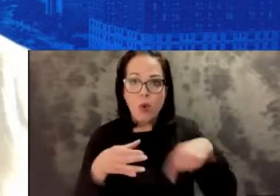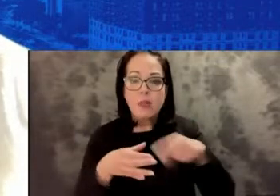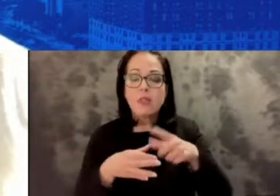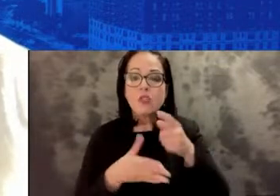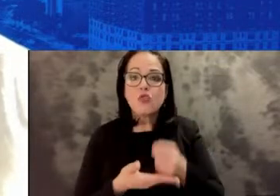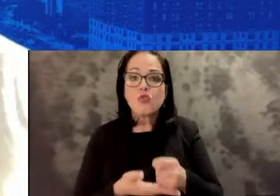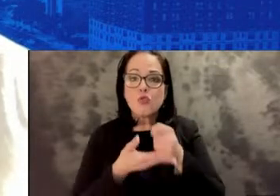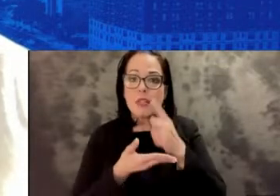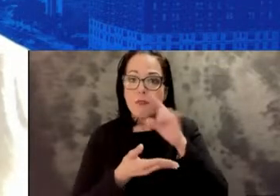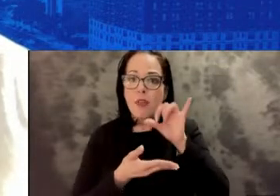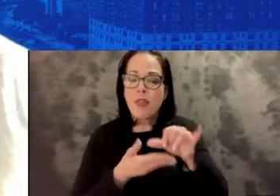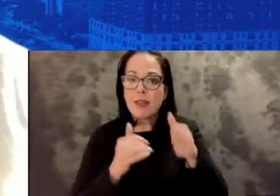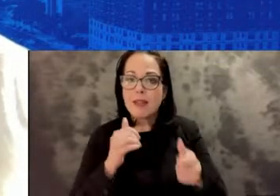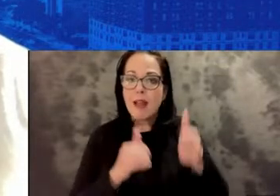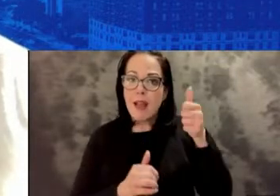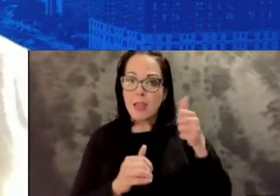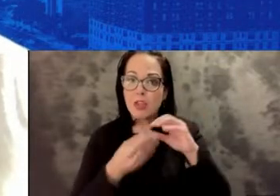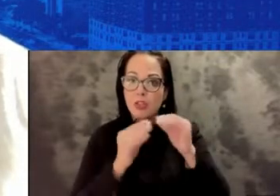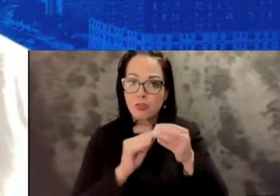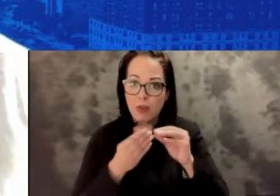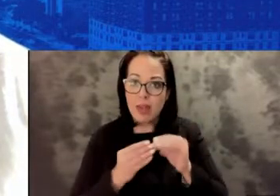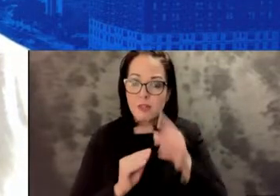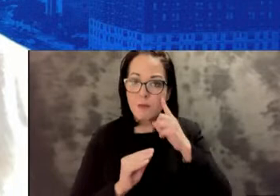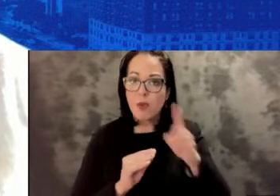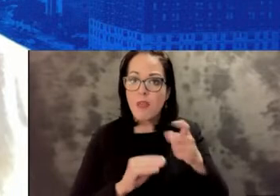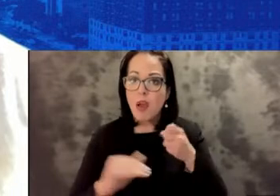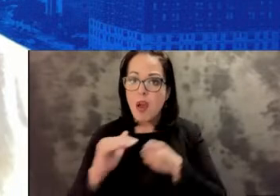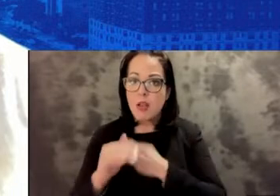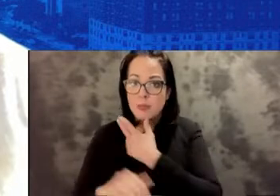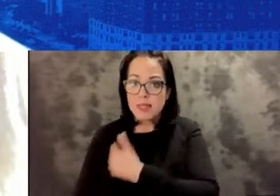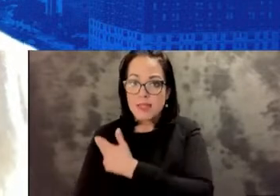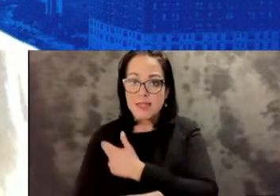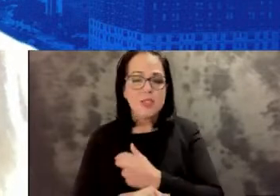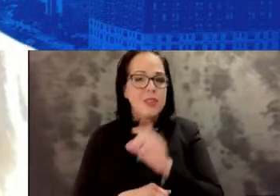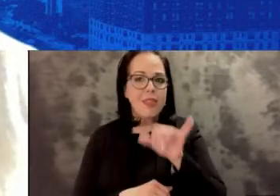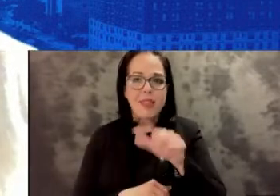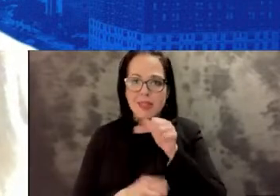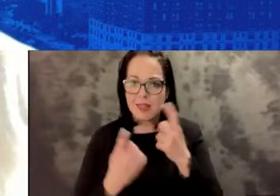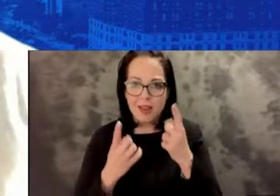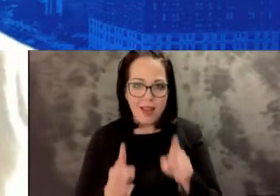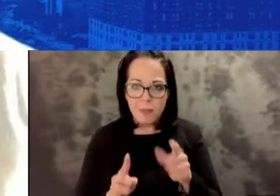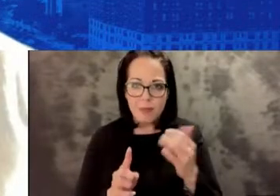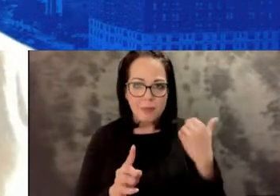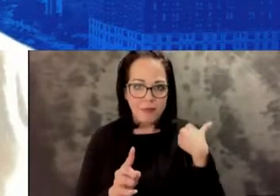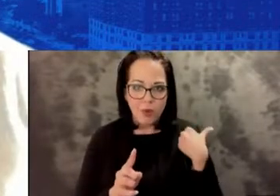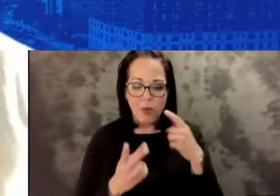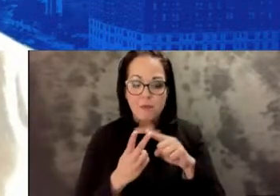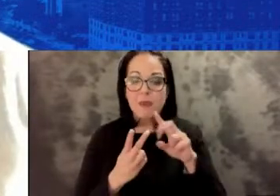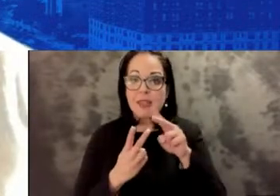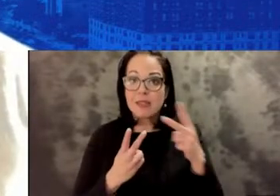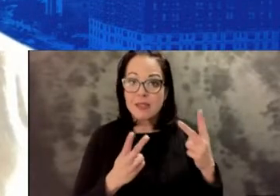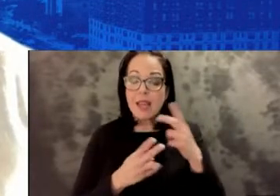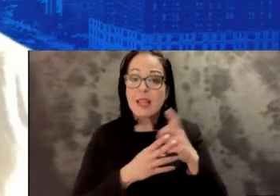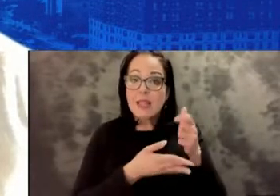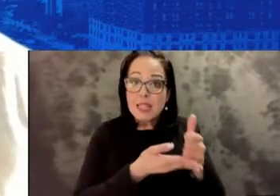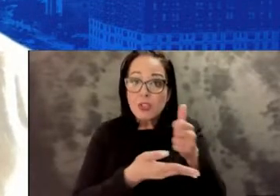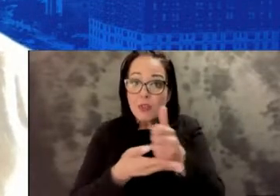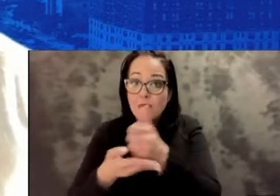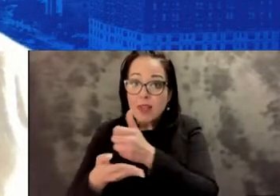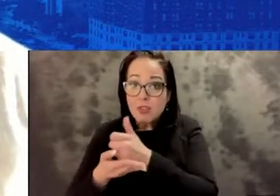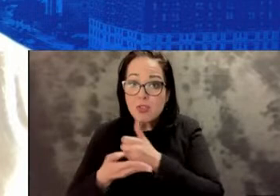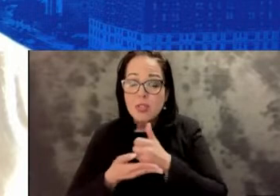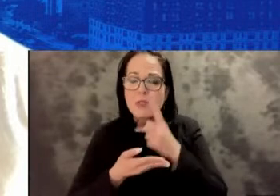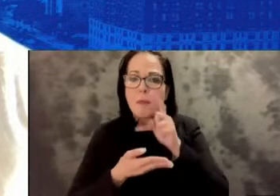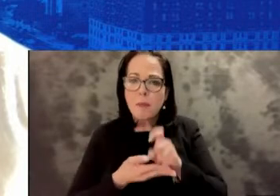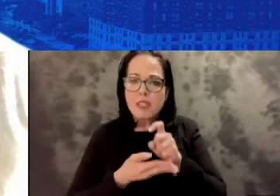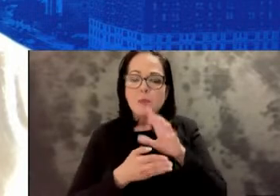of COVID-19 infections and hospitalizations, which did not occur. Second, interventions must be accompanied by